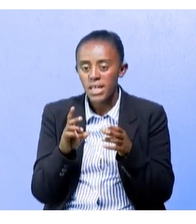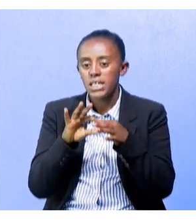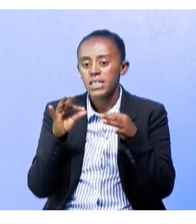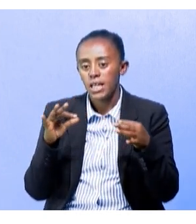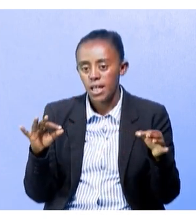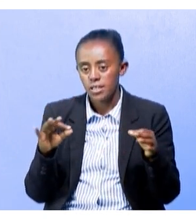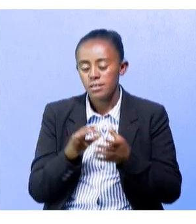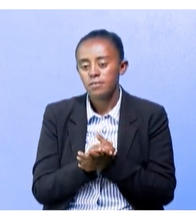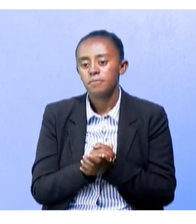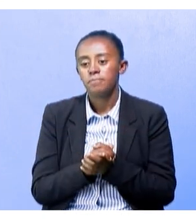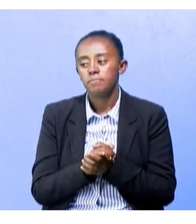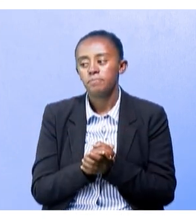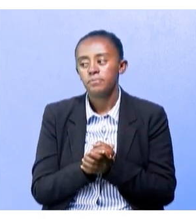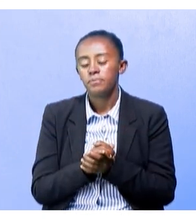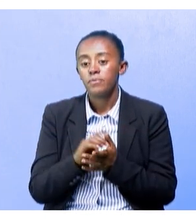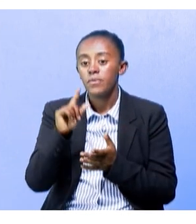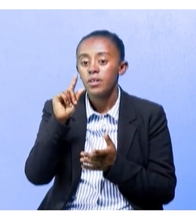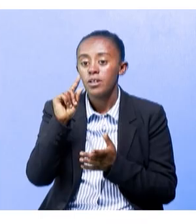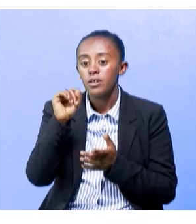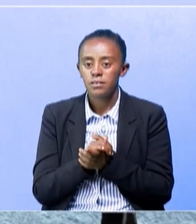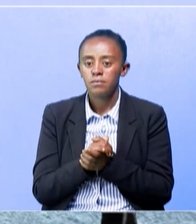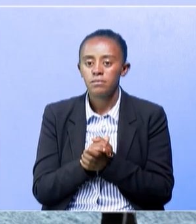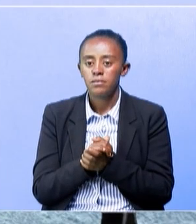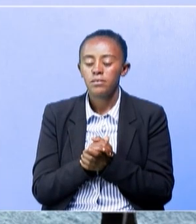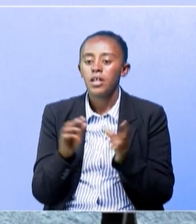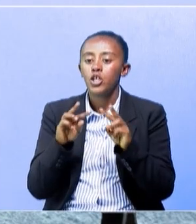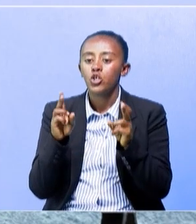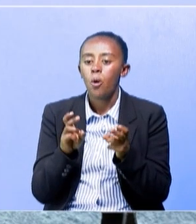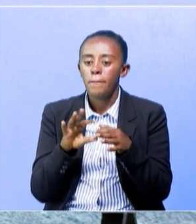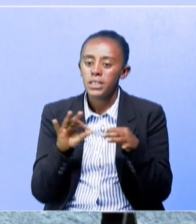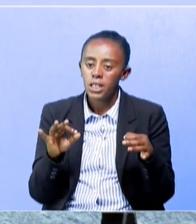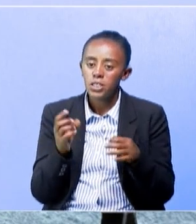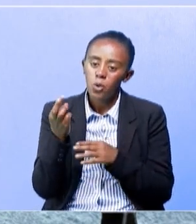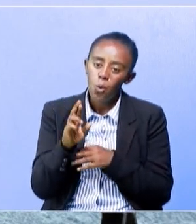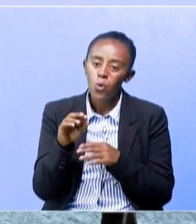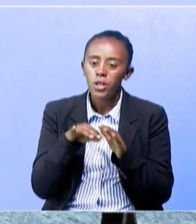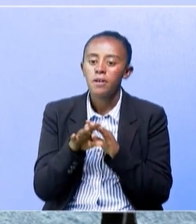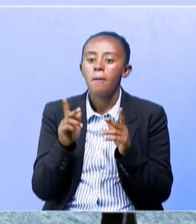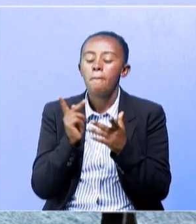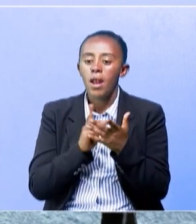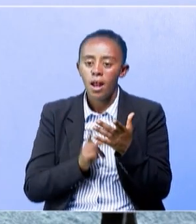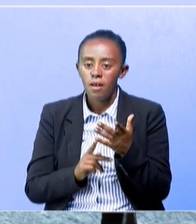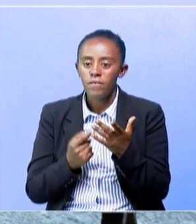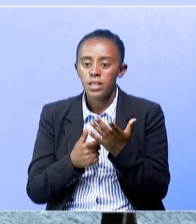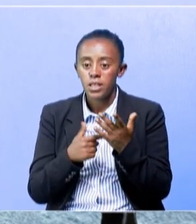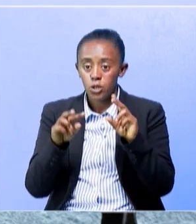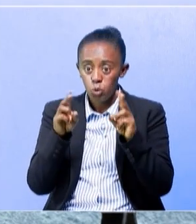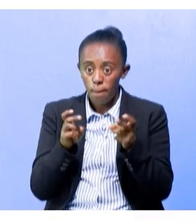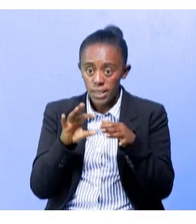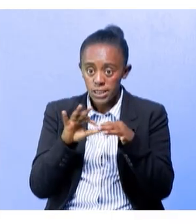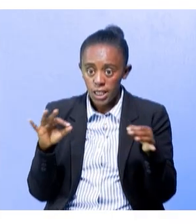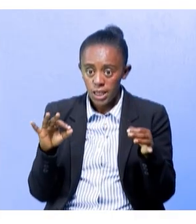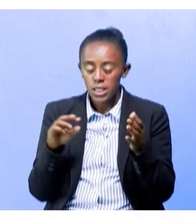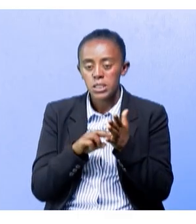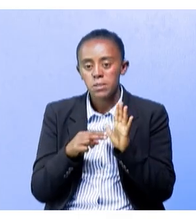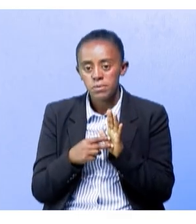sentence. Topic sentence. A topic sentence or in a paragraph. When we say topic sentence,